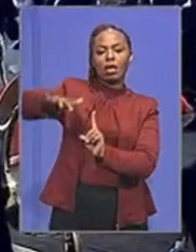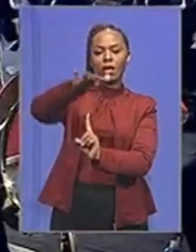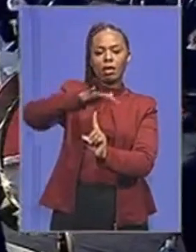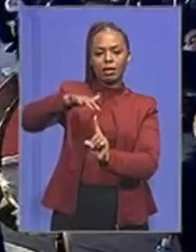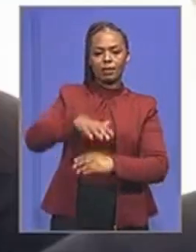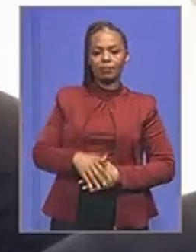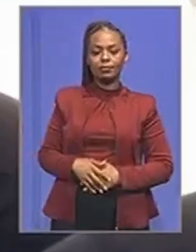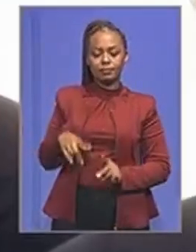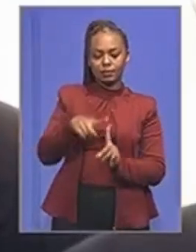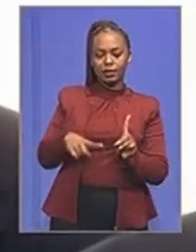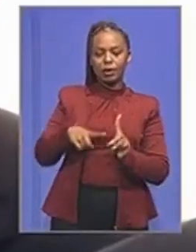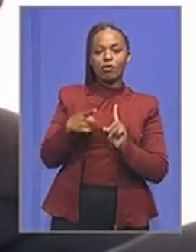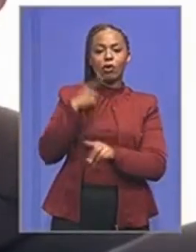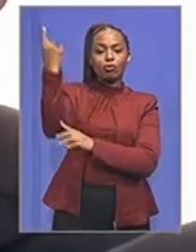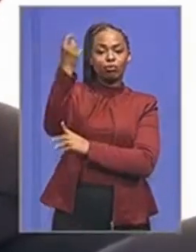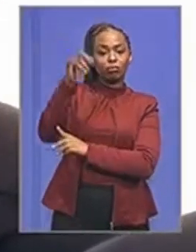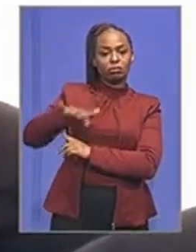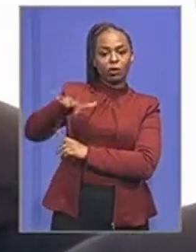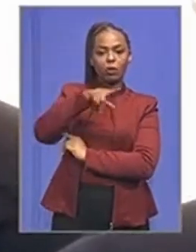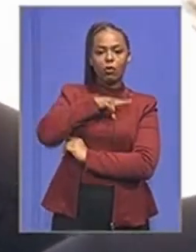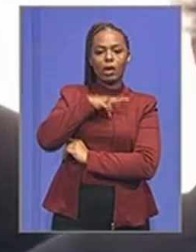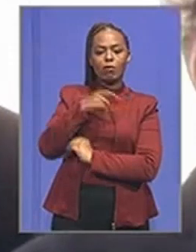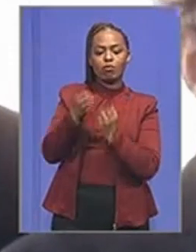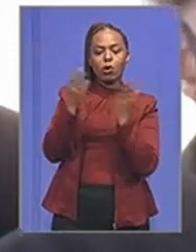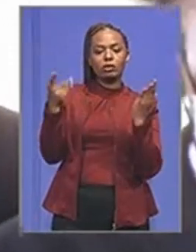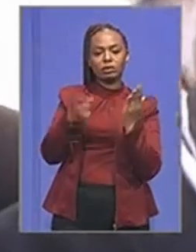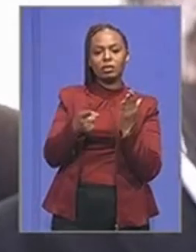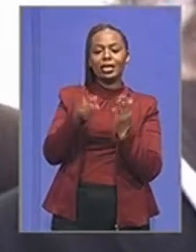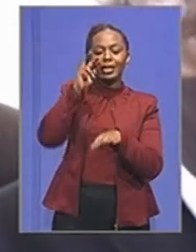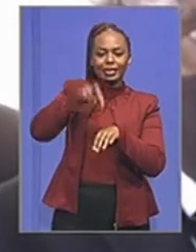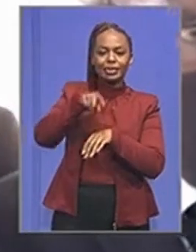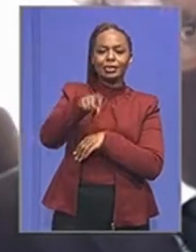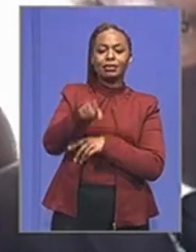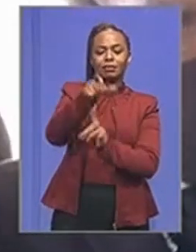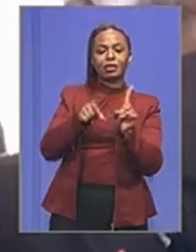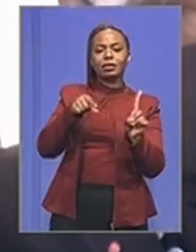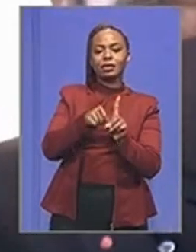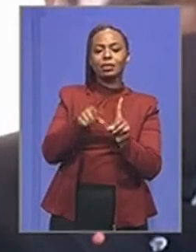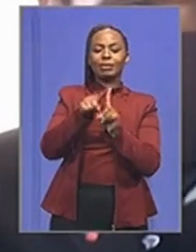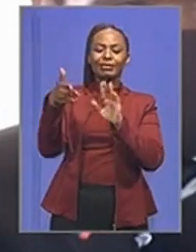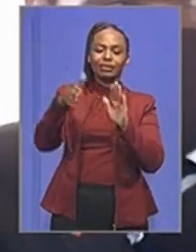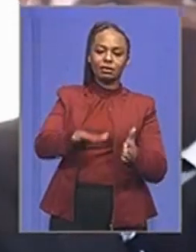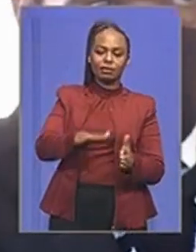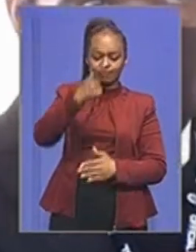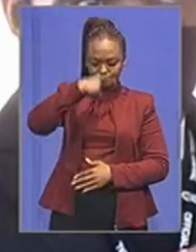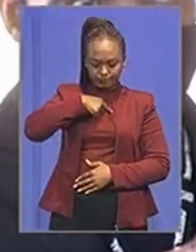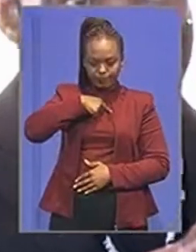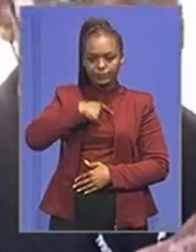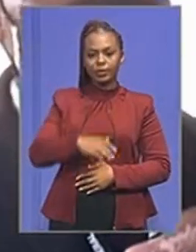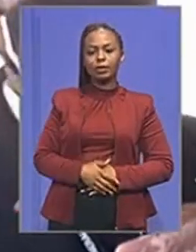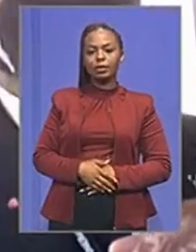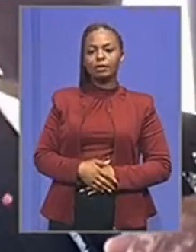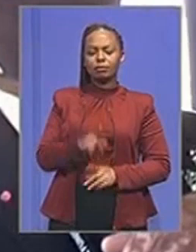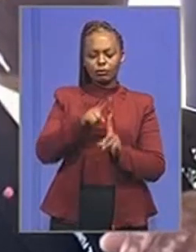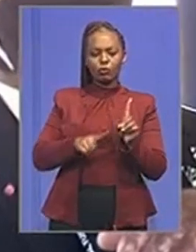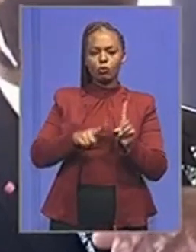begwa a furaletse botshelo jono ka nako eo bokgoni jwa gagwe bo neng bo tlhokega thata. Nkosi Mahlangu was a rare